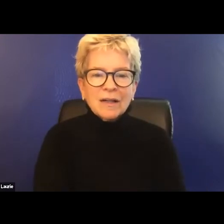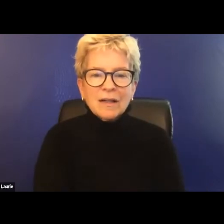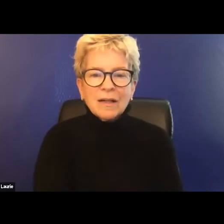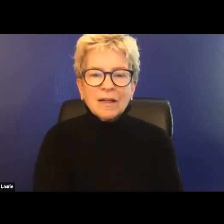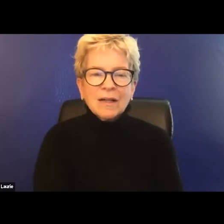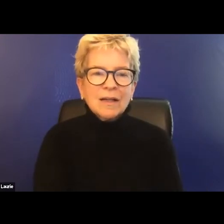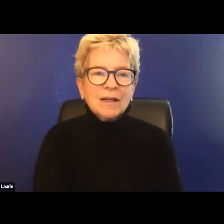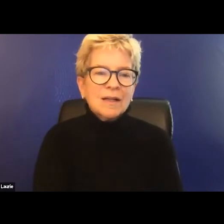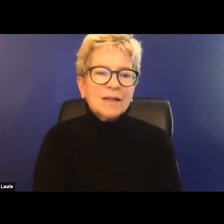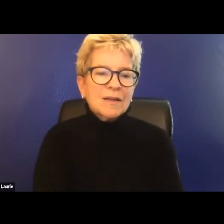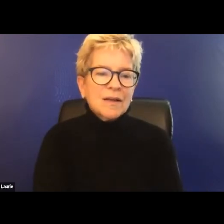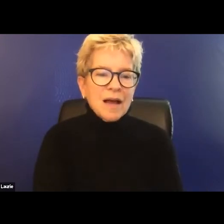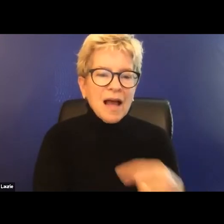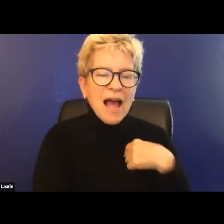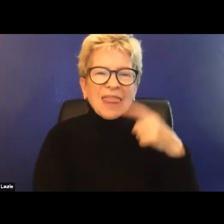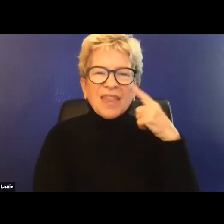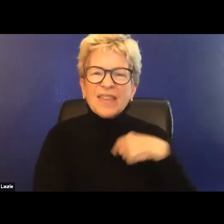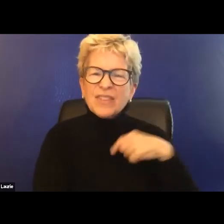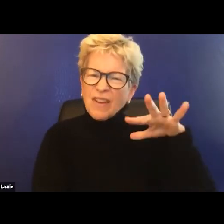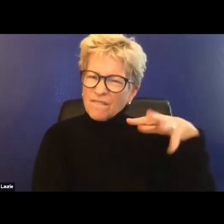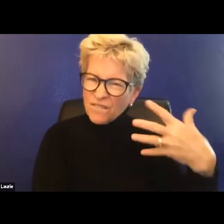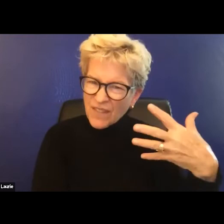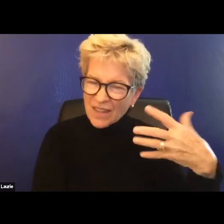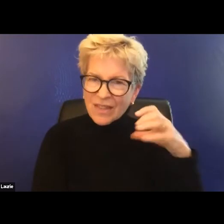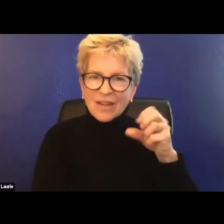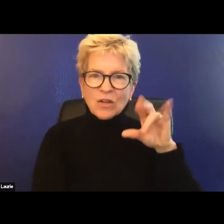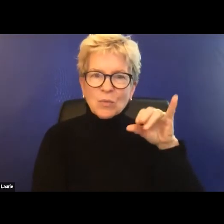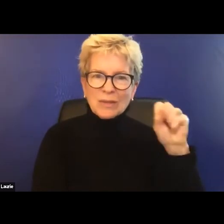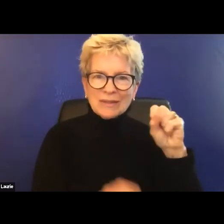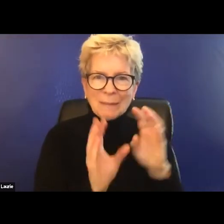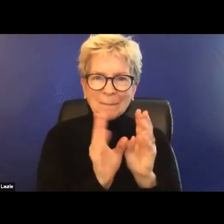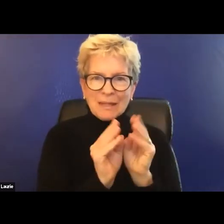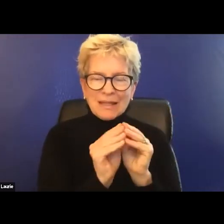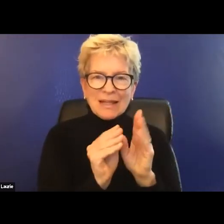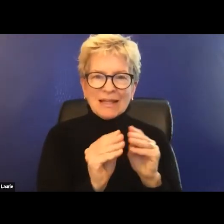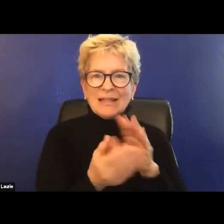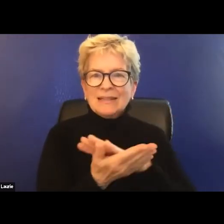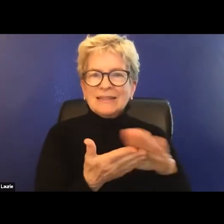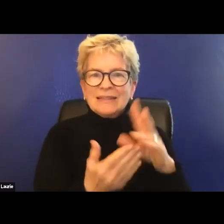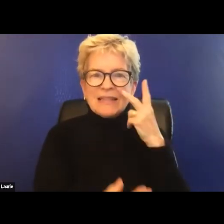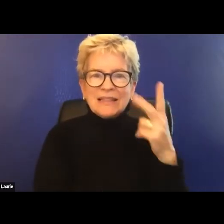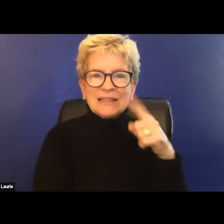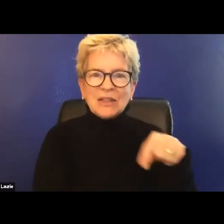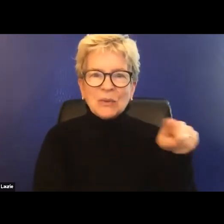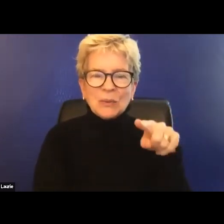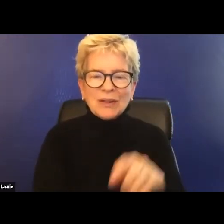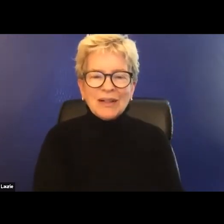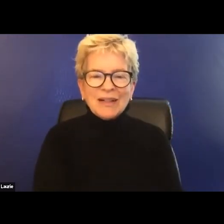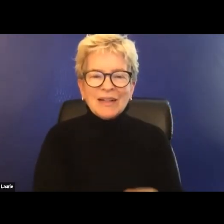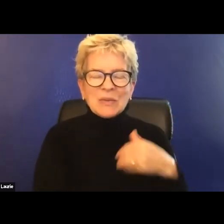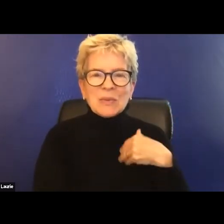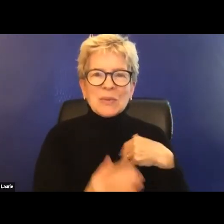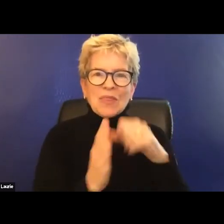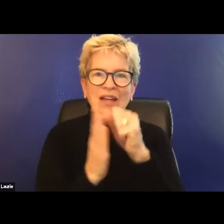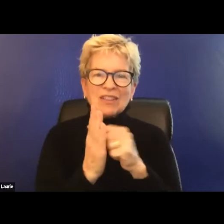committee meeting, believe it or not. So very nice to see all of you. We have, as ever, a pretty